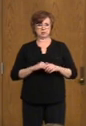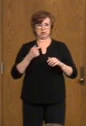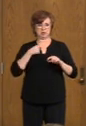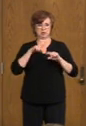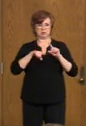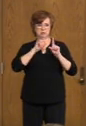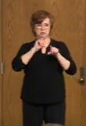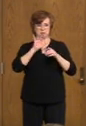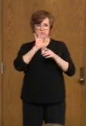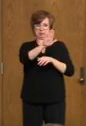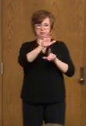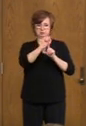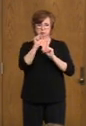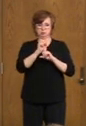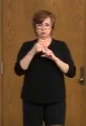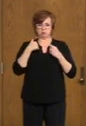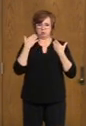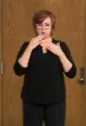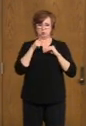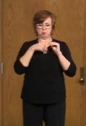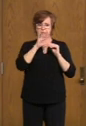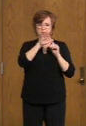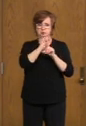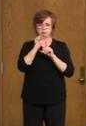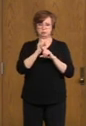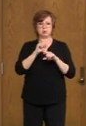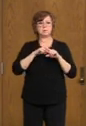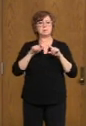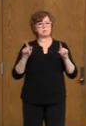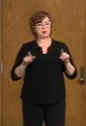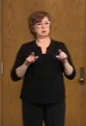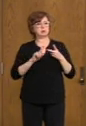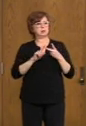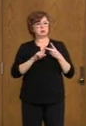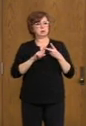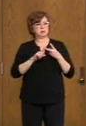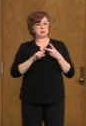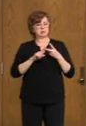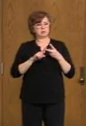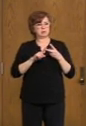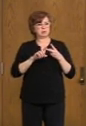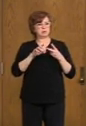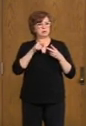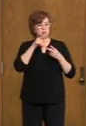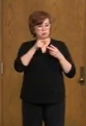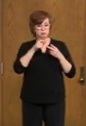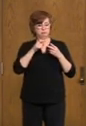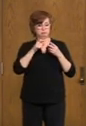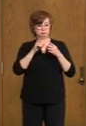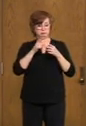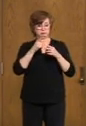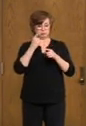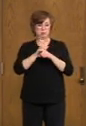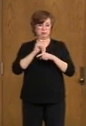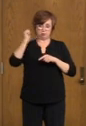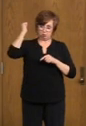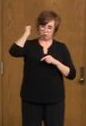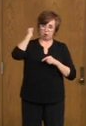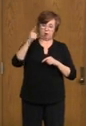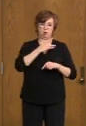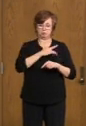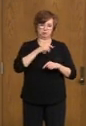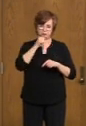particular facility and what vaccines were allocated, but I would say that your comment about not having enough vaccines is true in every community. We